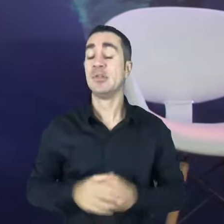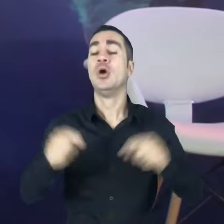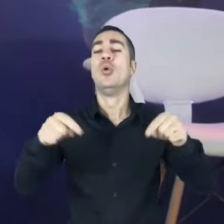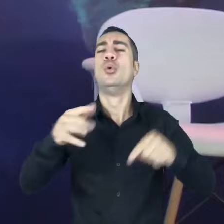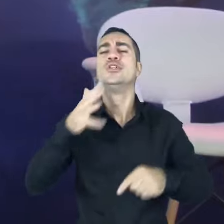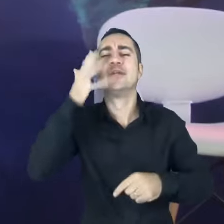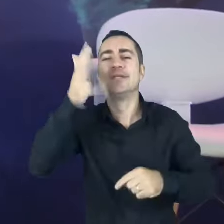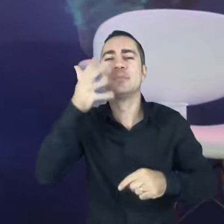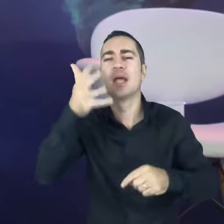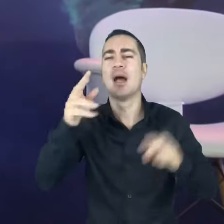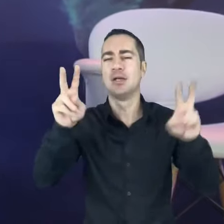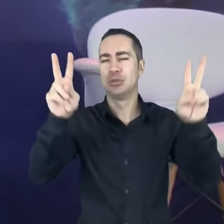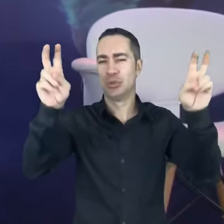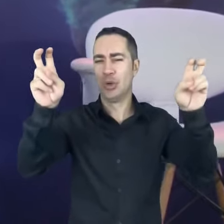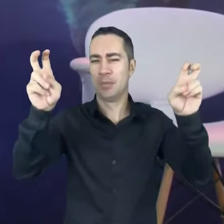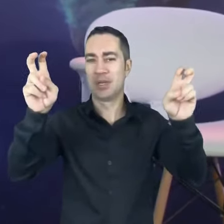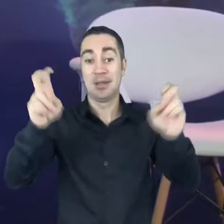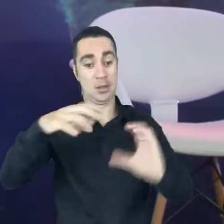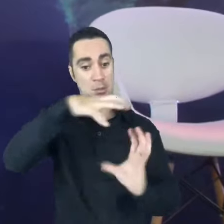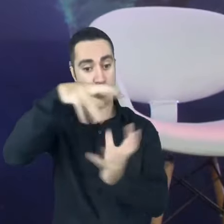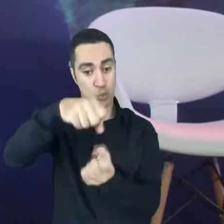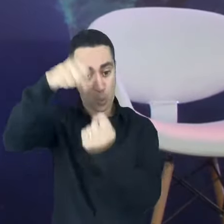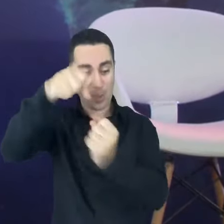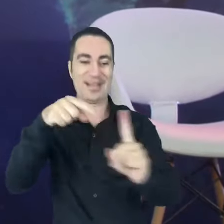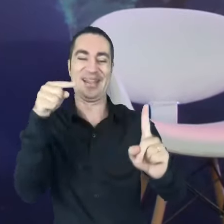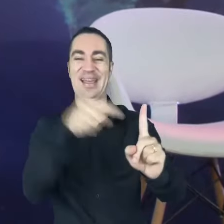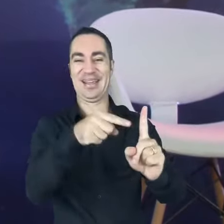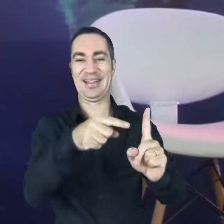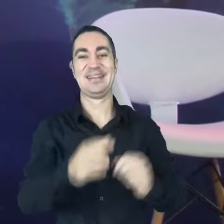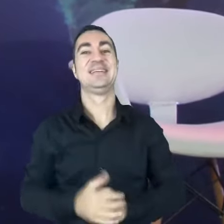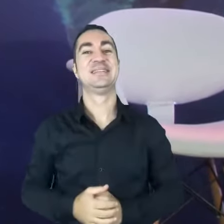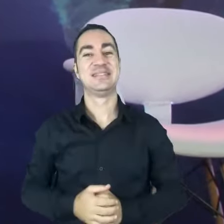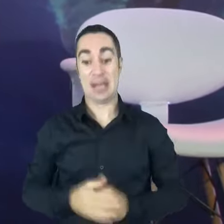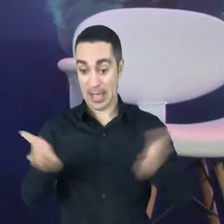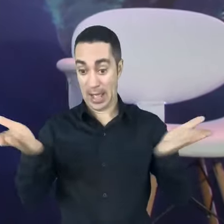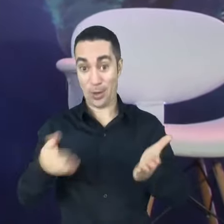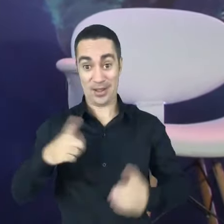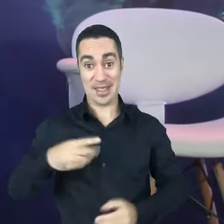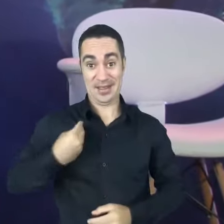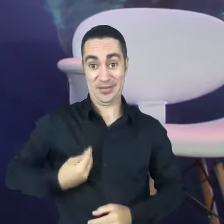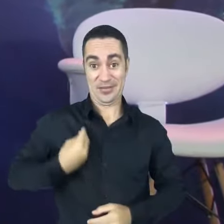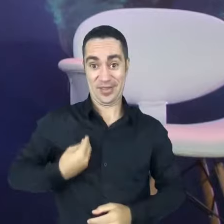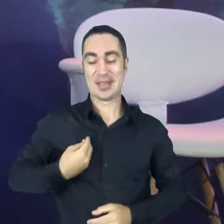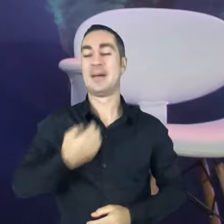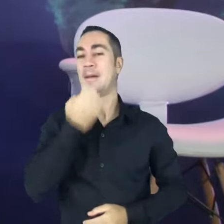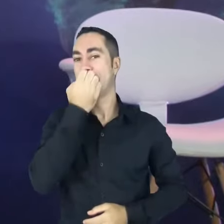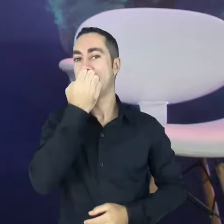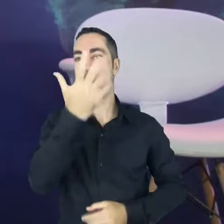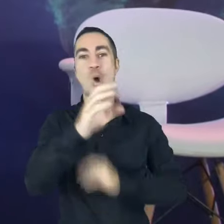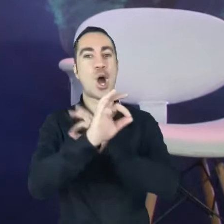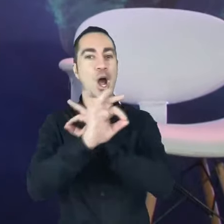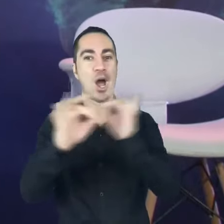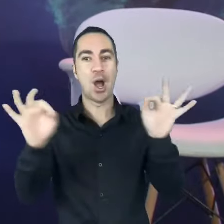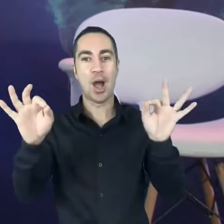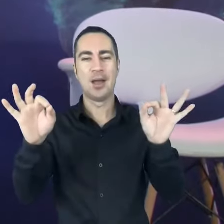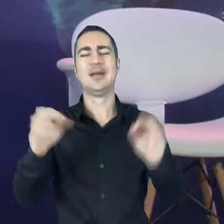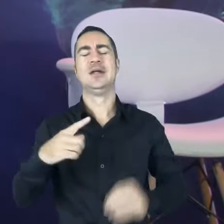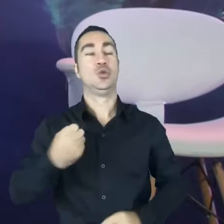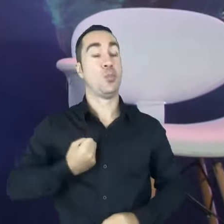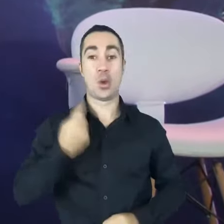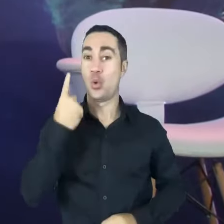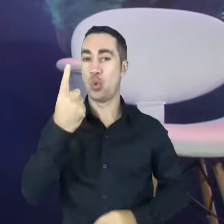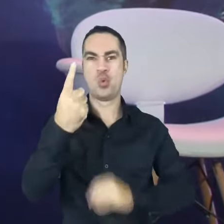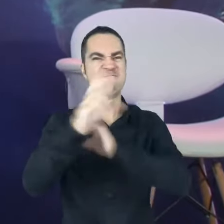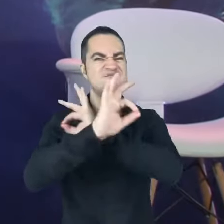boost sustainability? Anyone here have a clue? Well, Sweden is number one in many, many